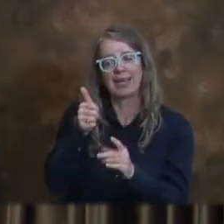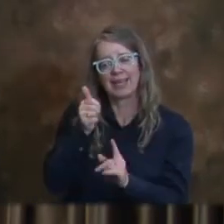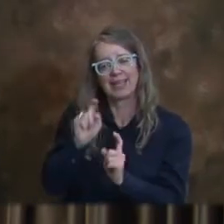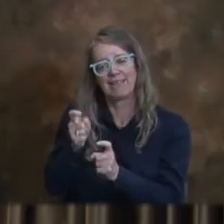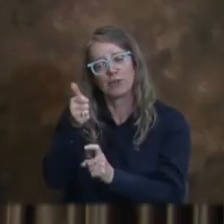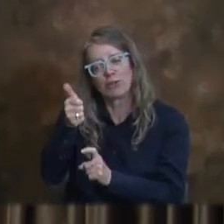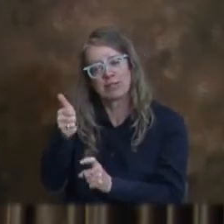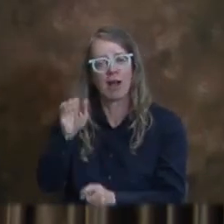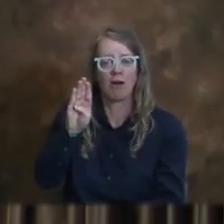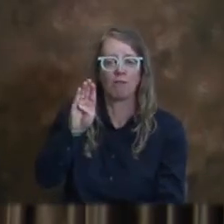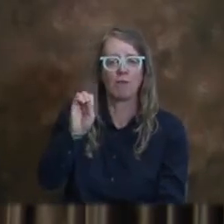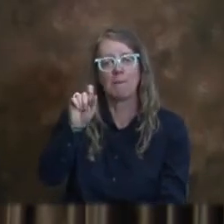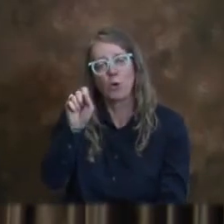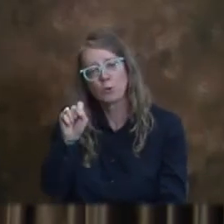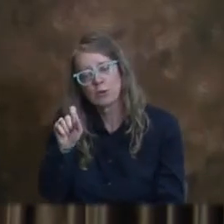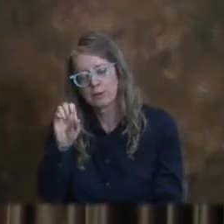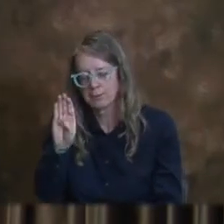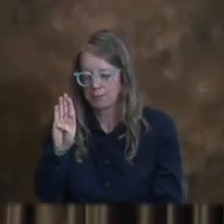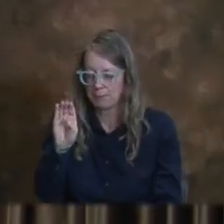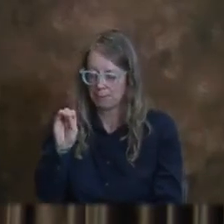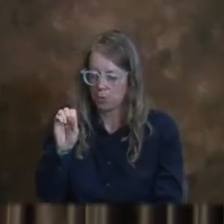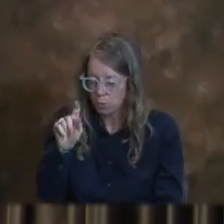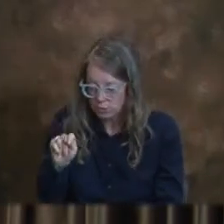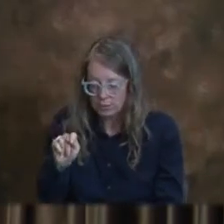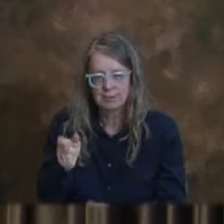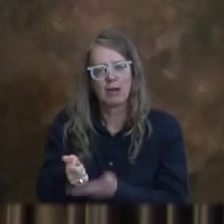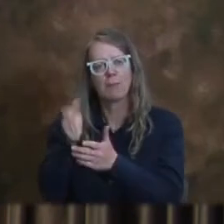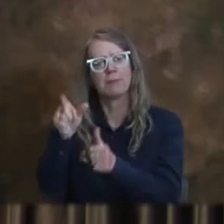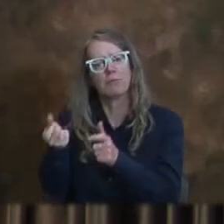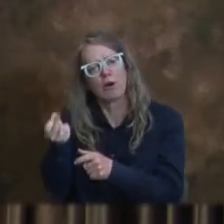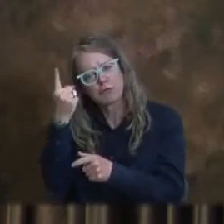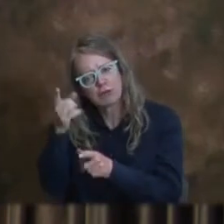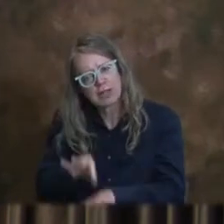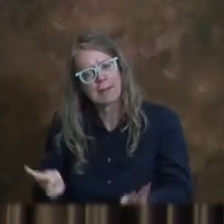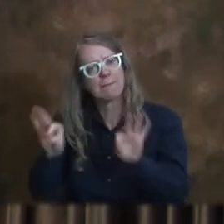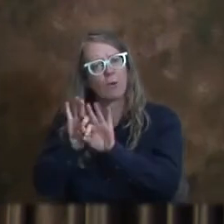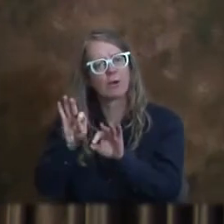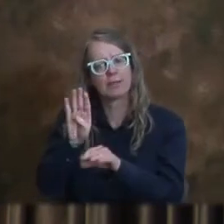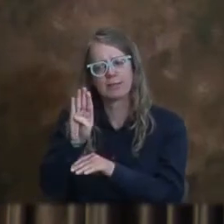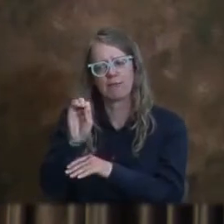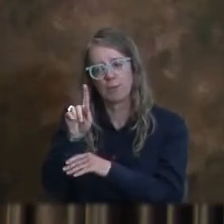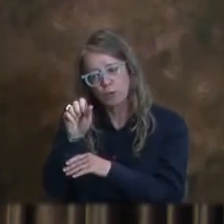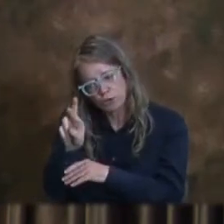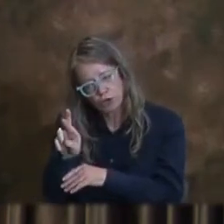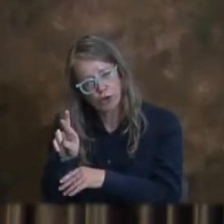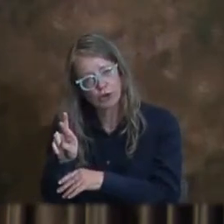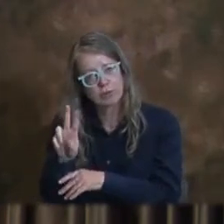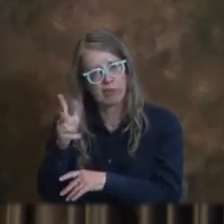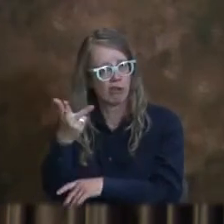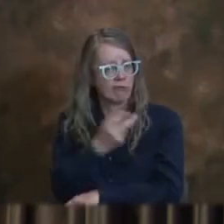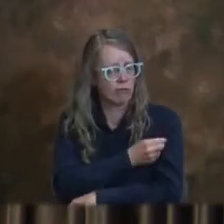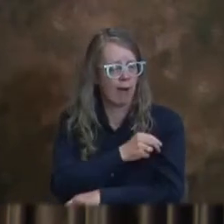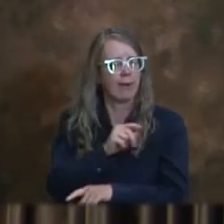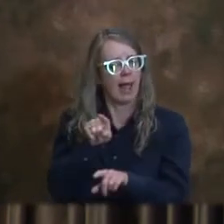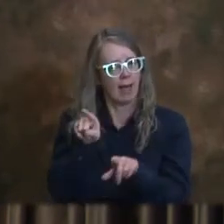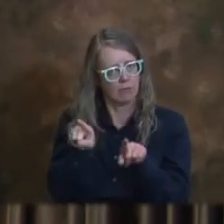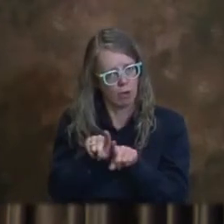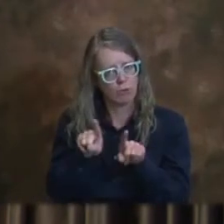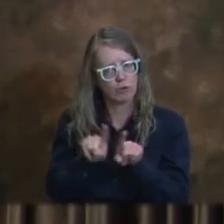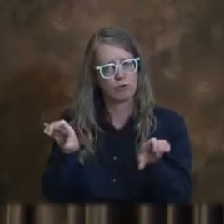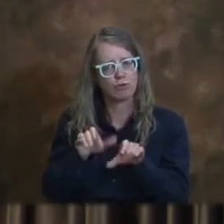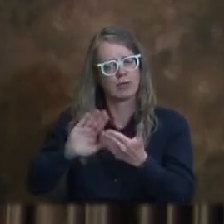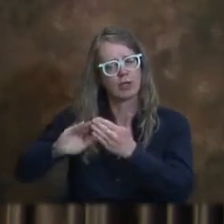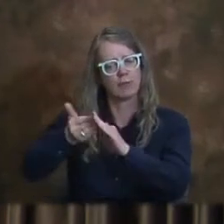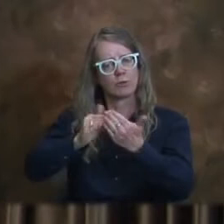boosters, and actually doing some community group types of talks around